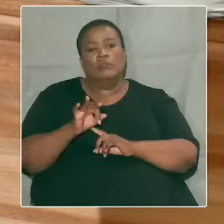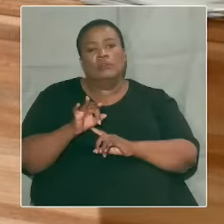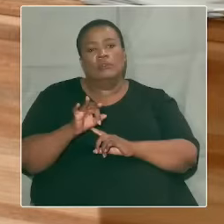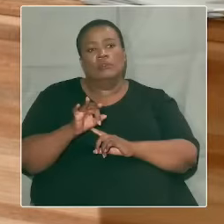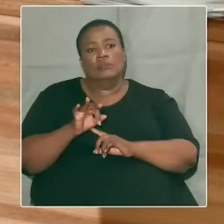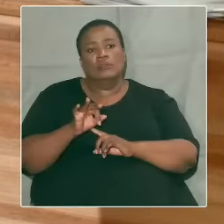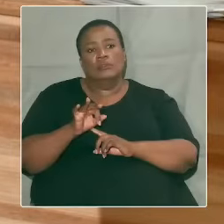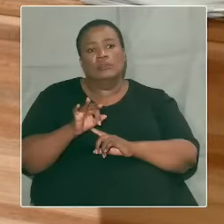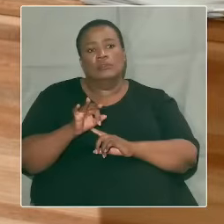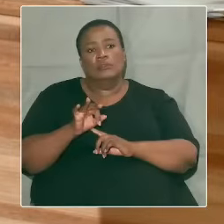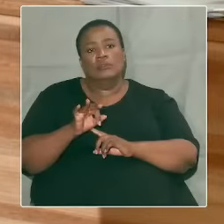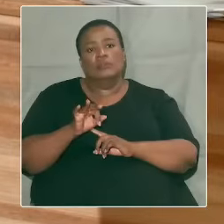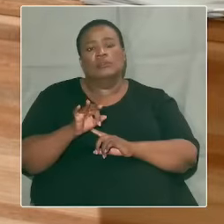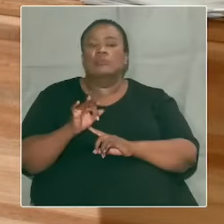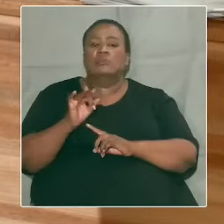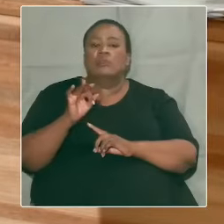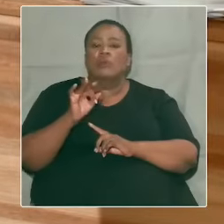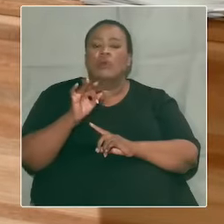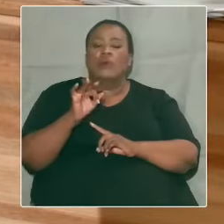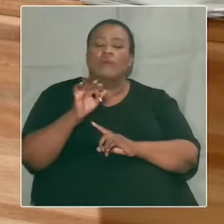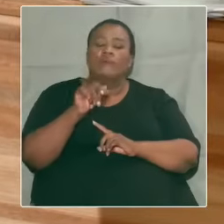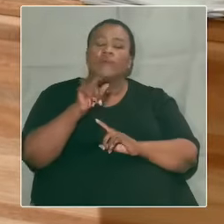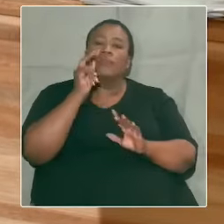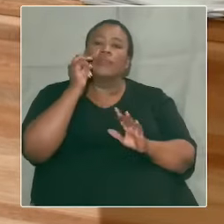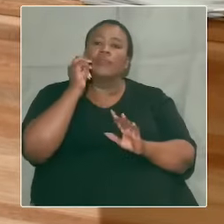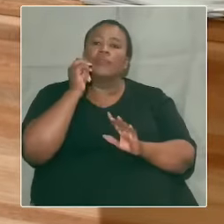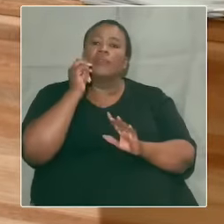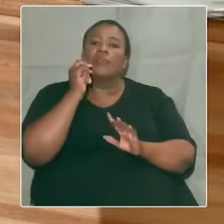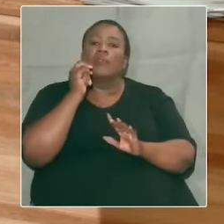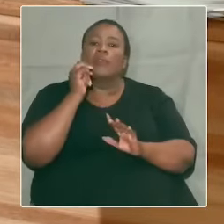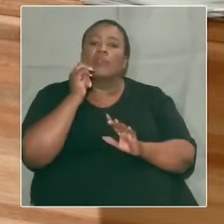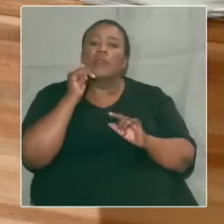the fatal shooting of